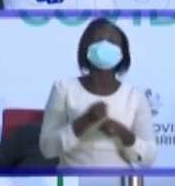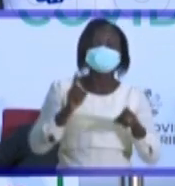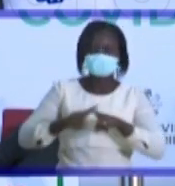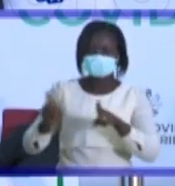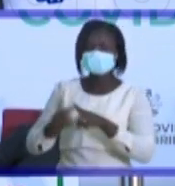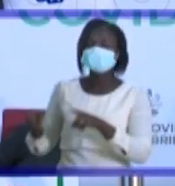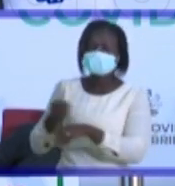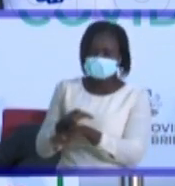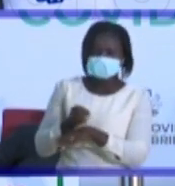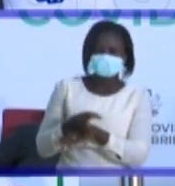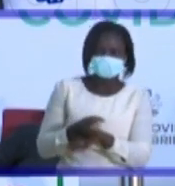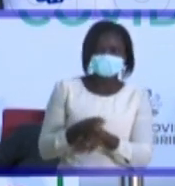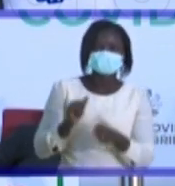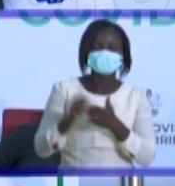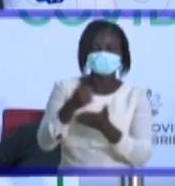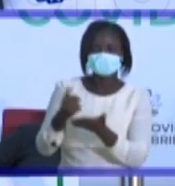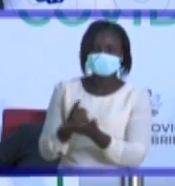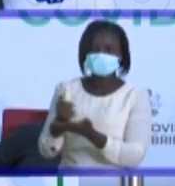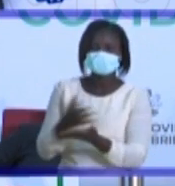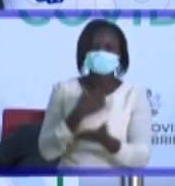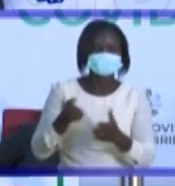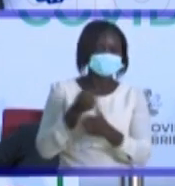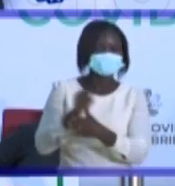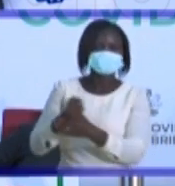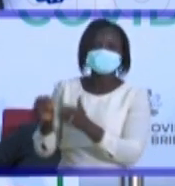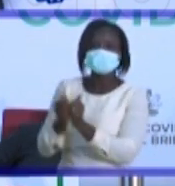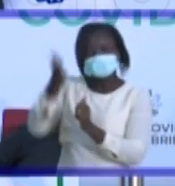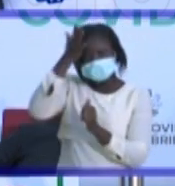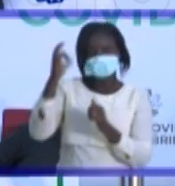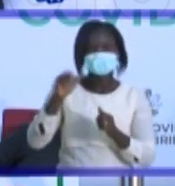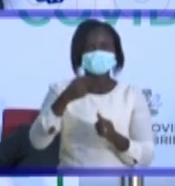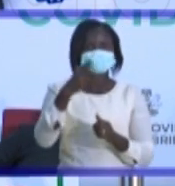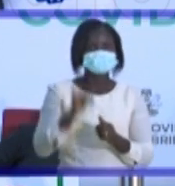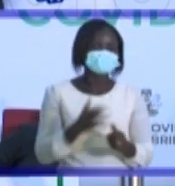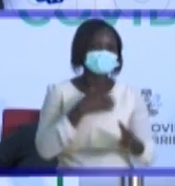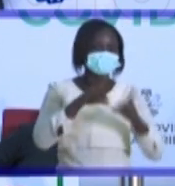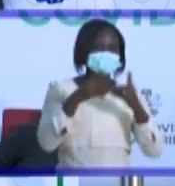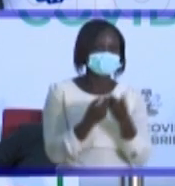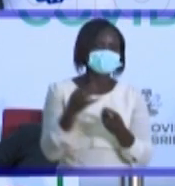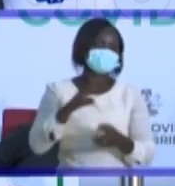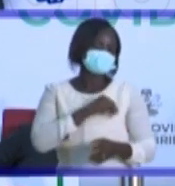useful advisories that will be discussed and shared with heads of our agencies and departments of the ministry.